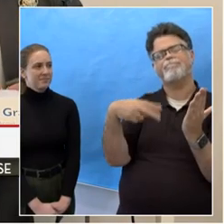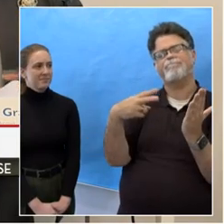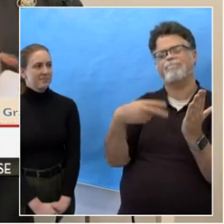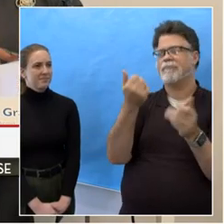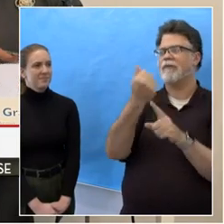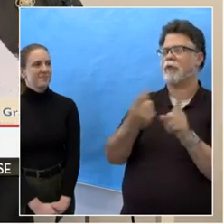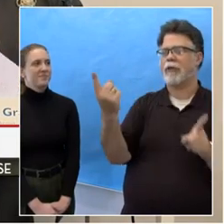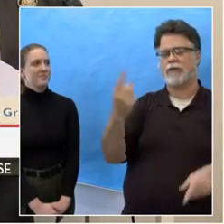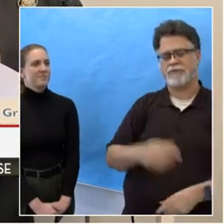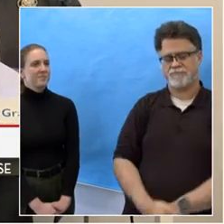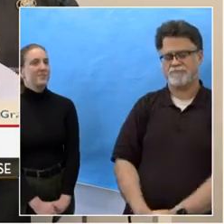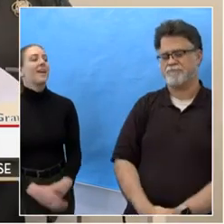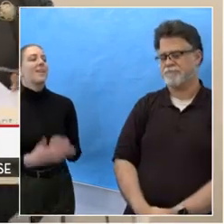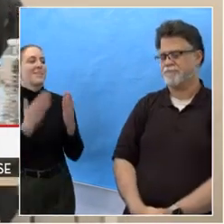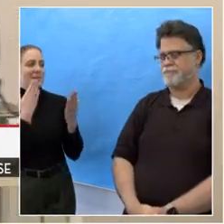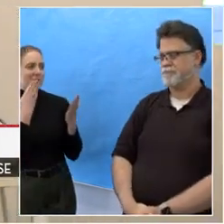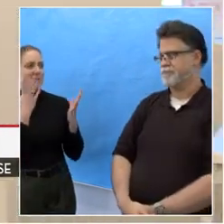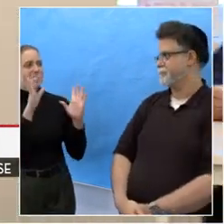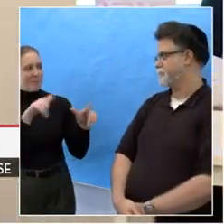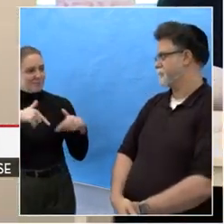it to Representative Chang.